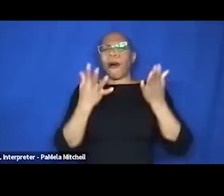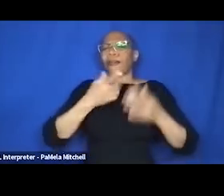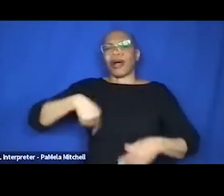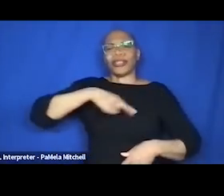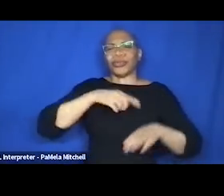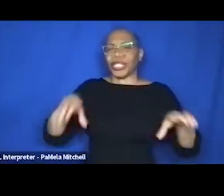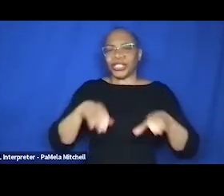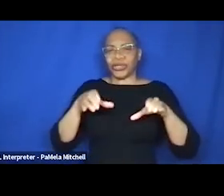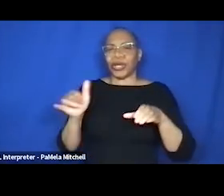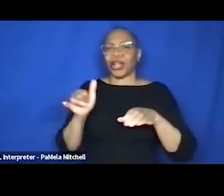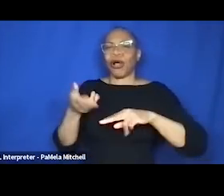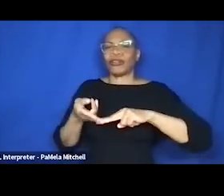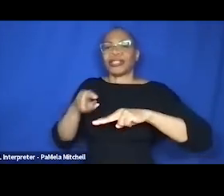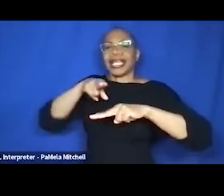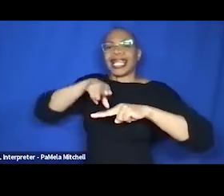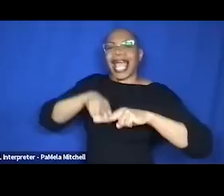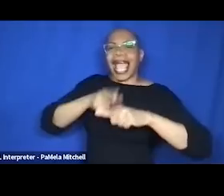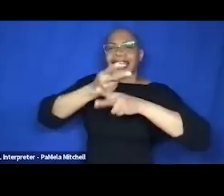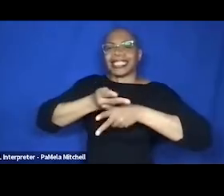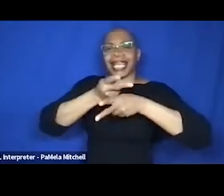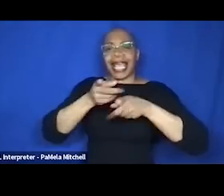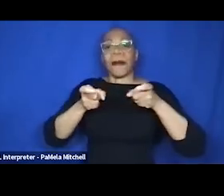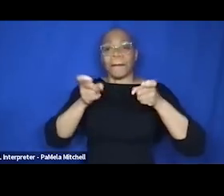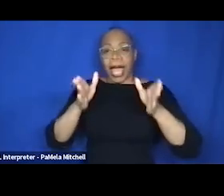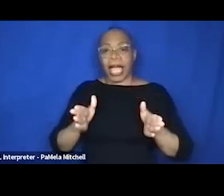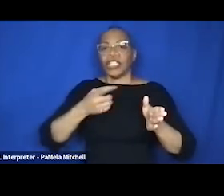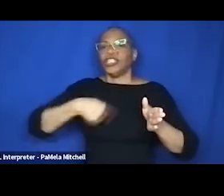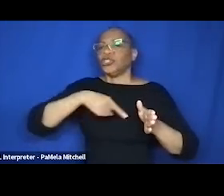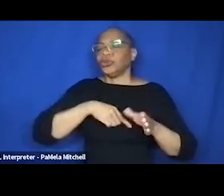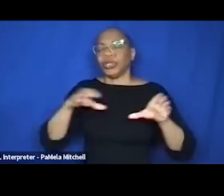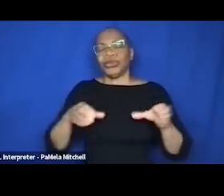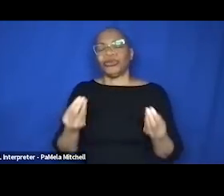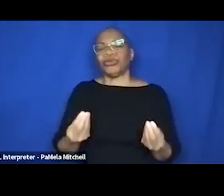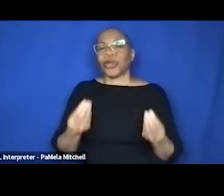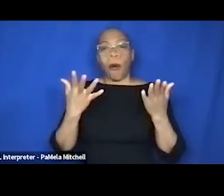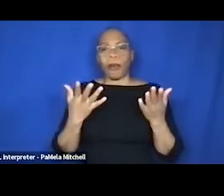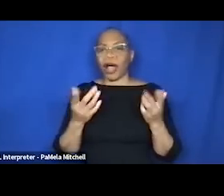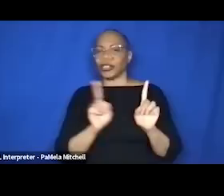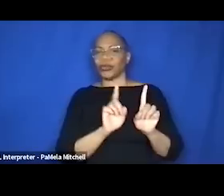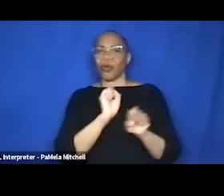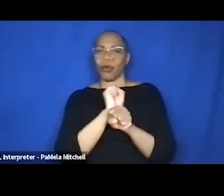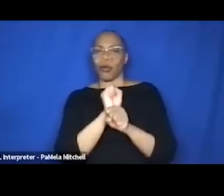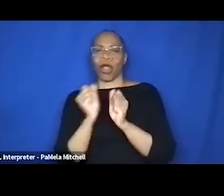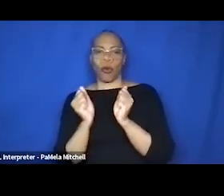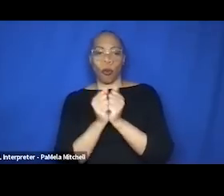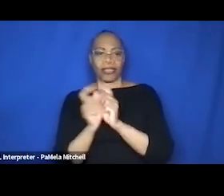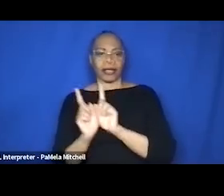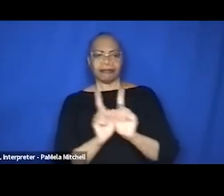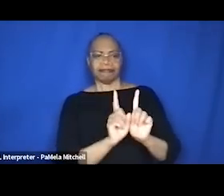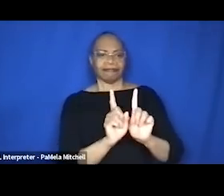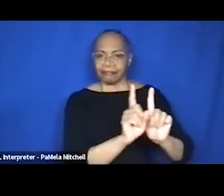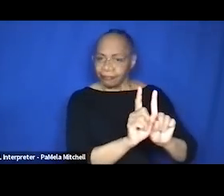And enhanced care management. We do a lot of enhanced care management going alongside with them, trying to help them get